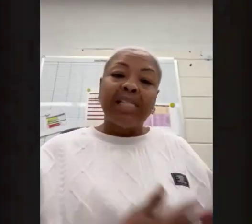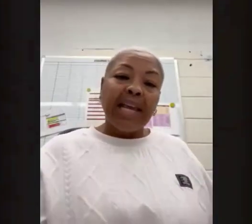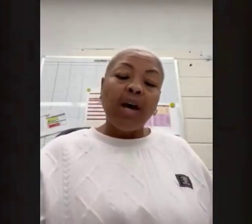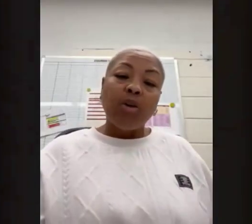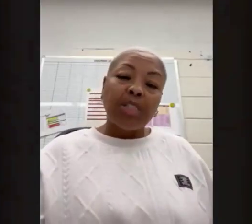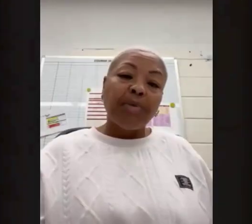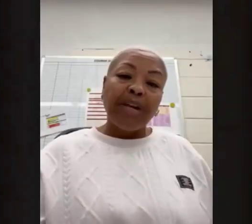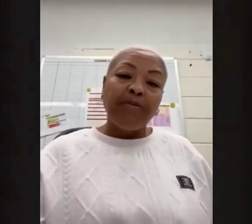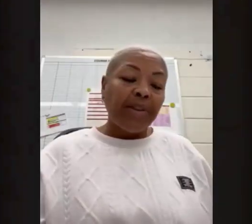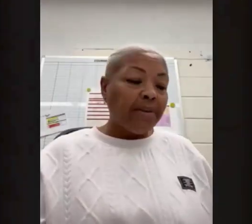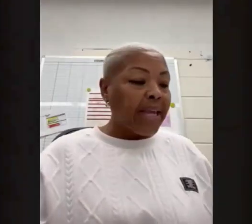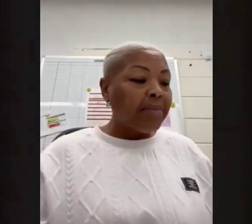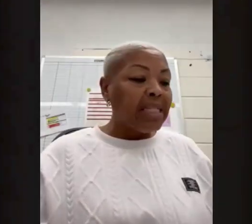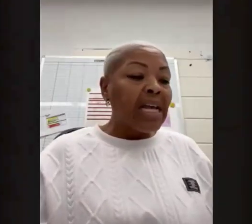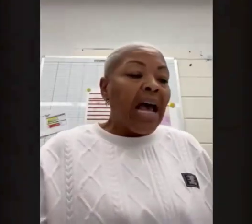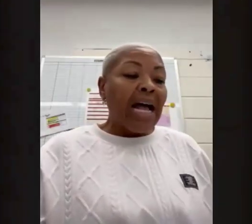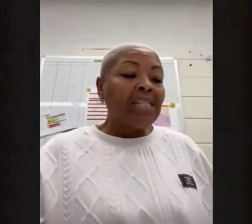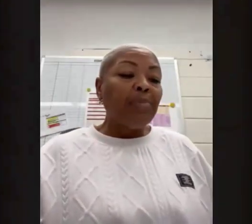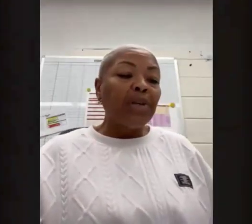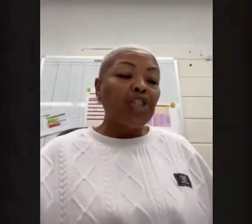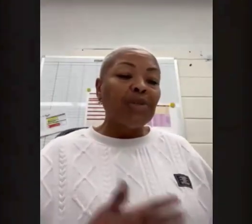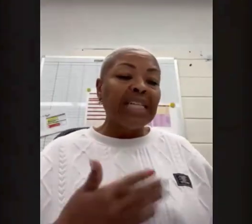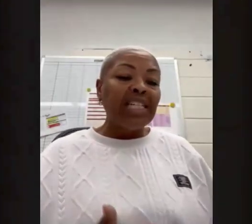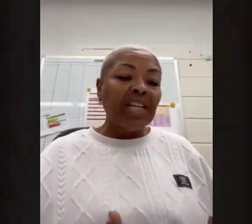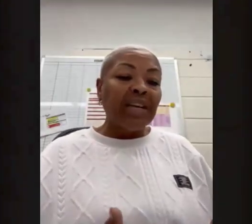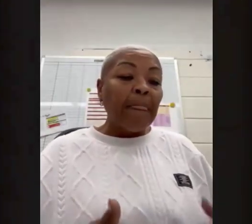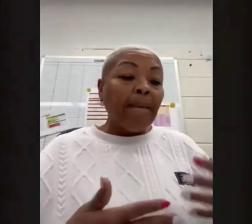and bring it to the for the business.